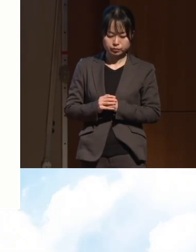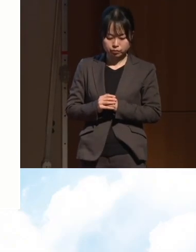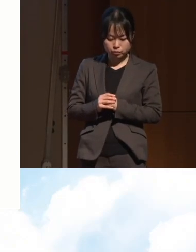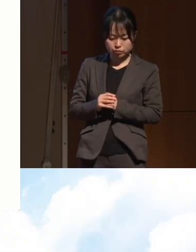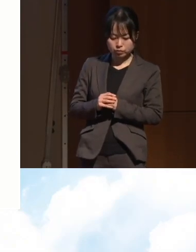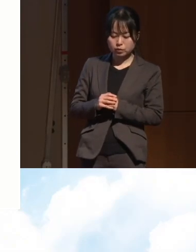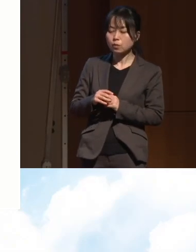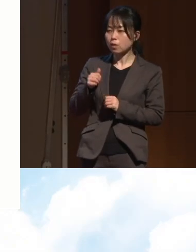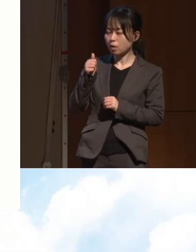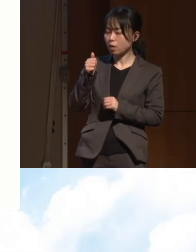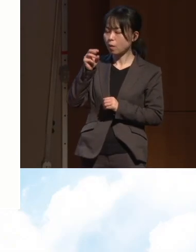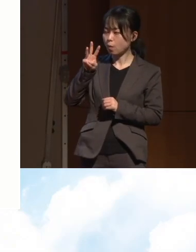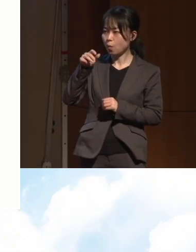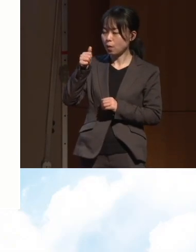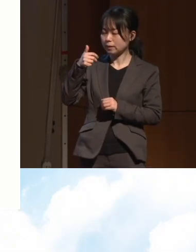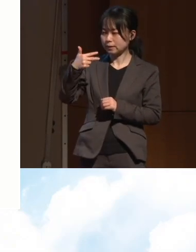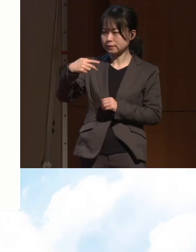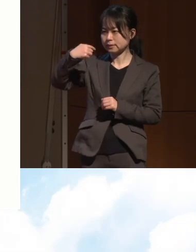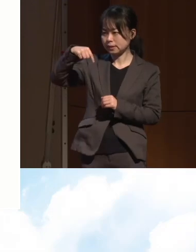individual pathogens.